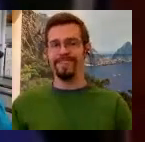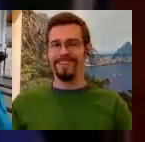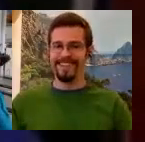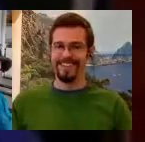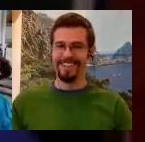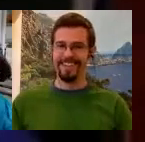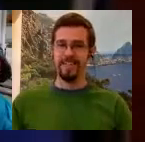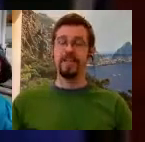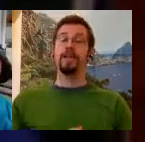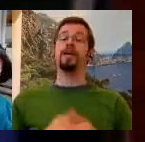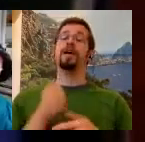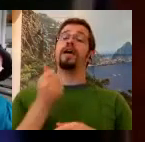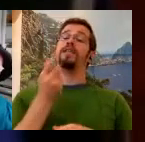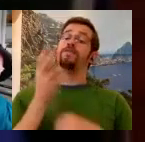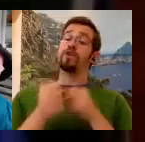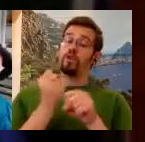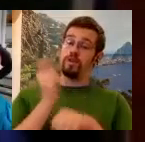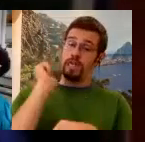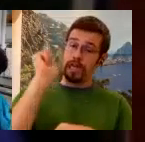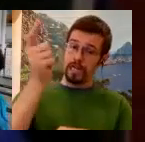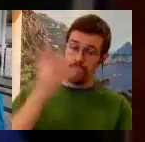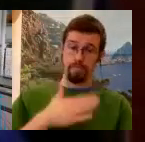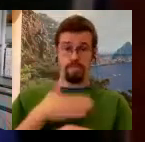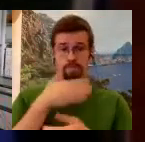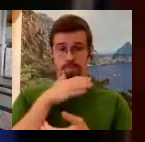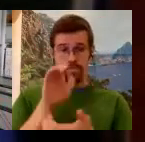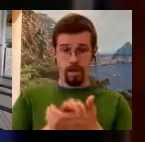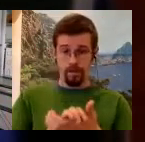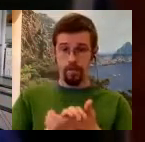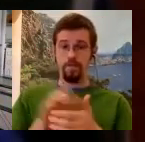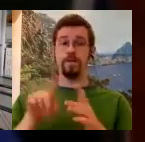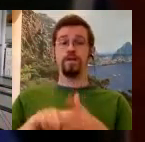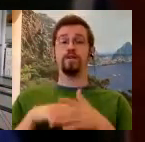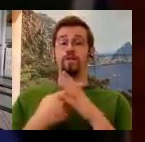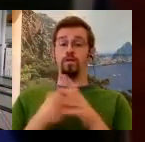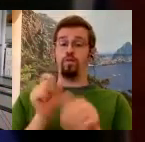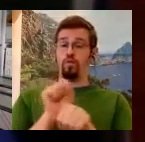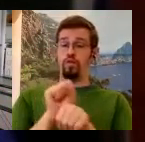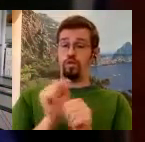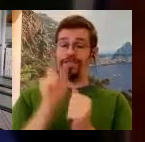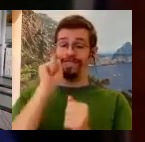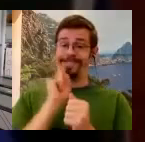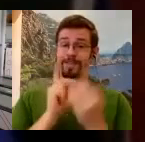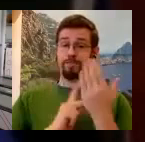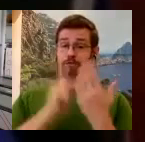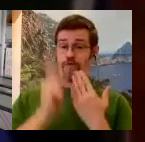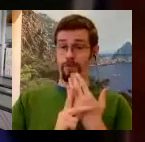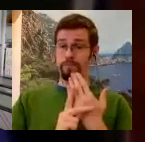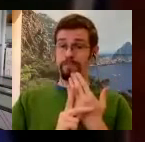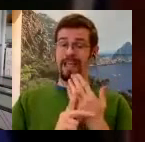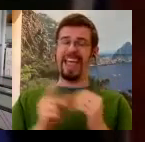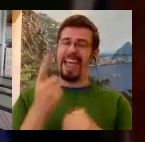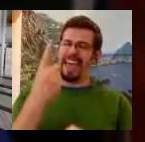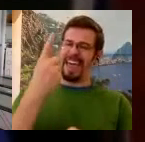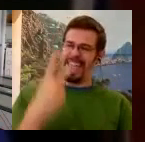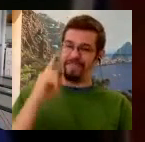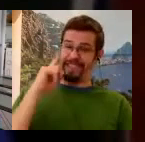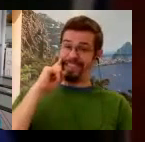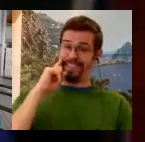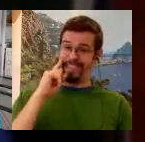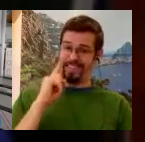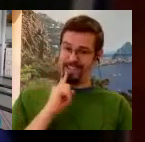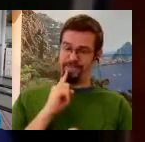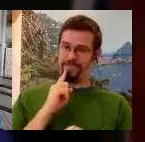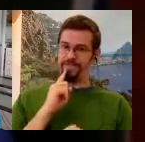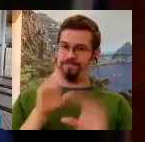Years later, my wife actually started working in a deaf program where half the staff was deaf. She didn't know sign language, so she